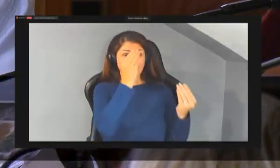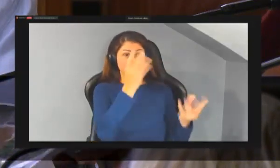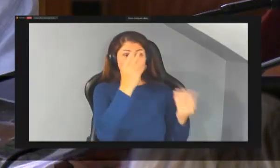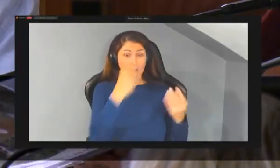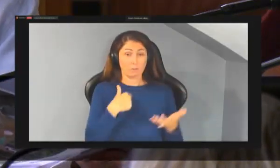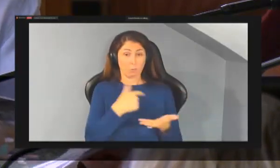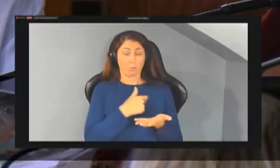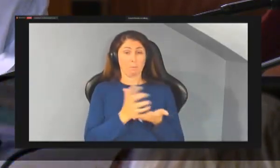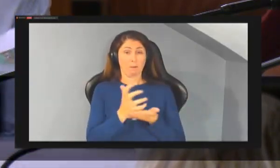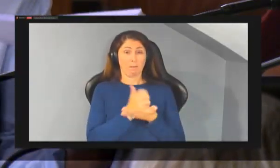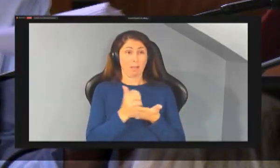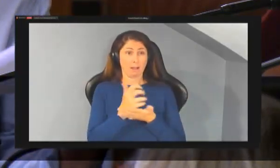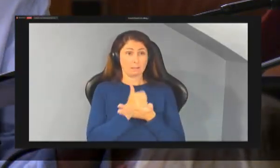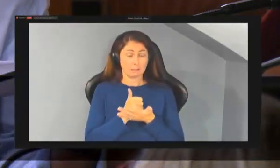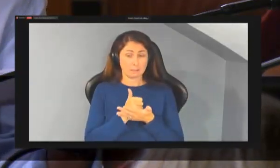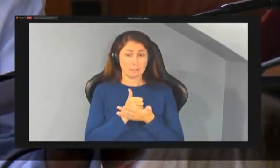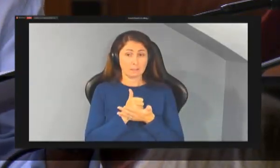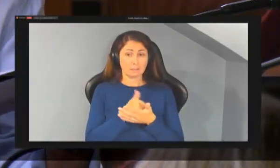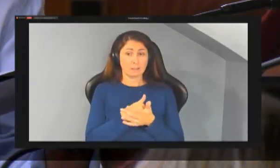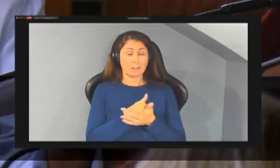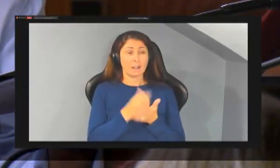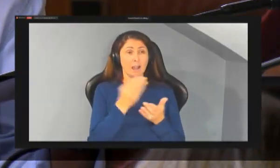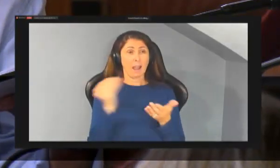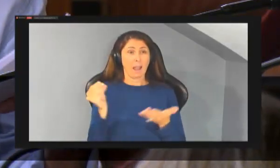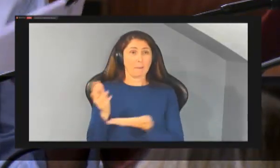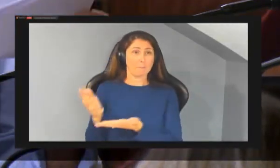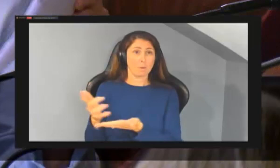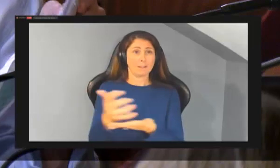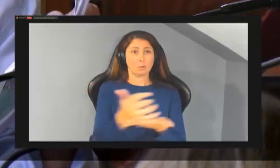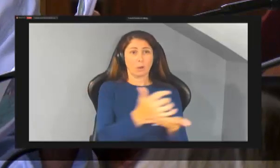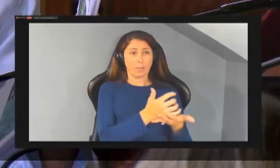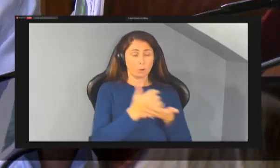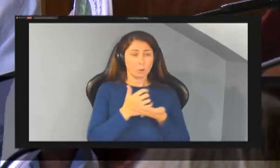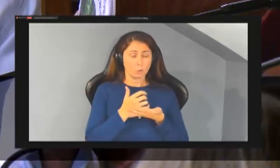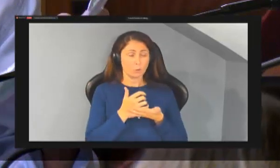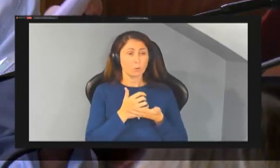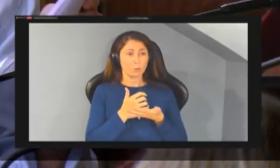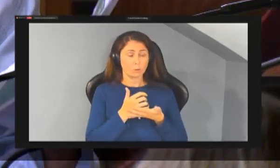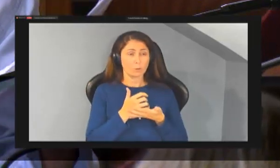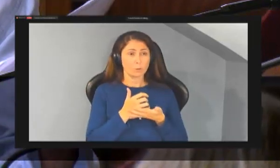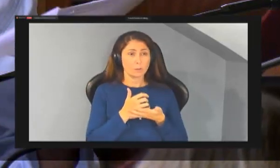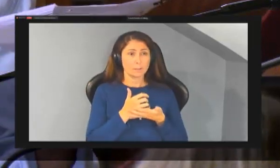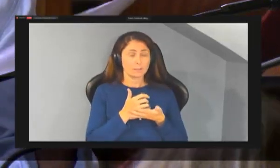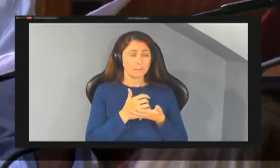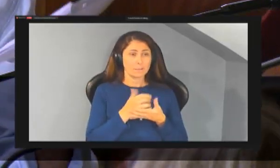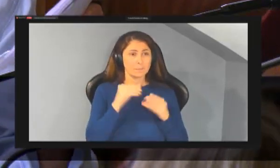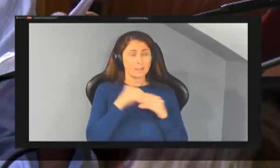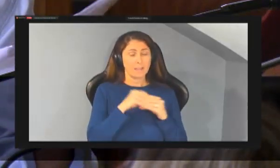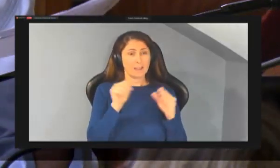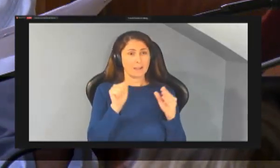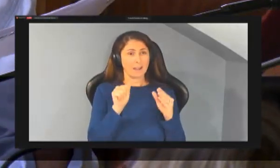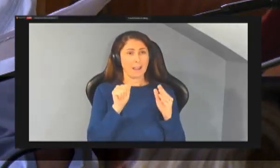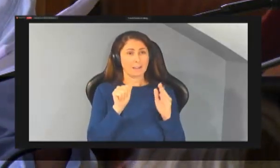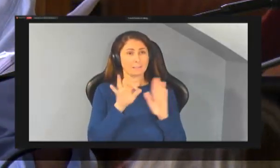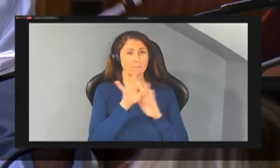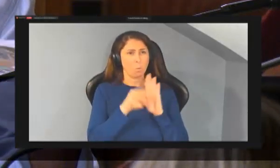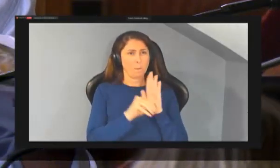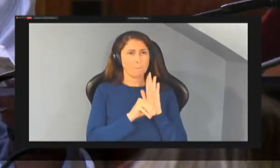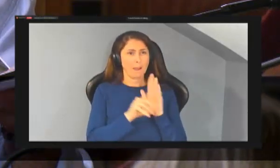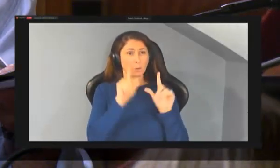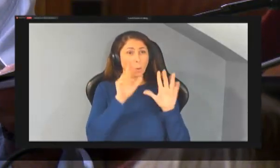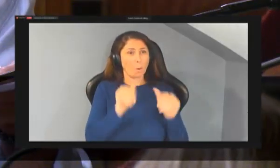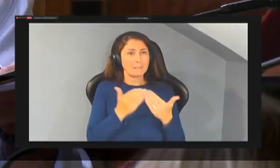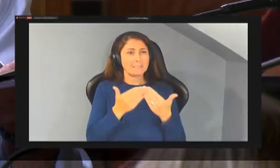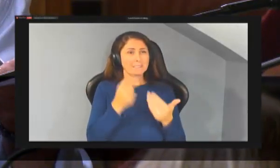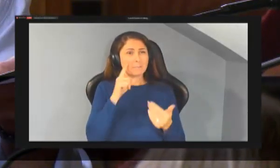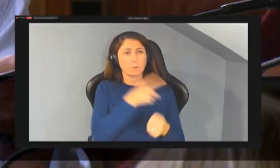the last year and put it together in a format that we hope is easy for everybody to understand. And we